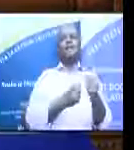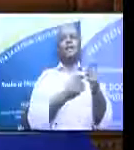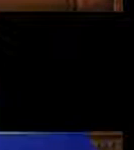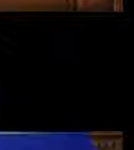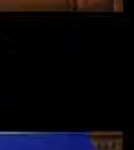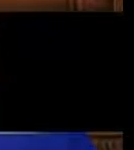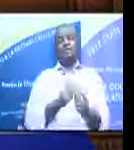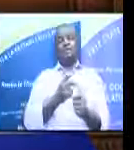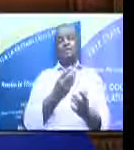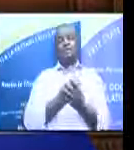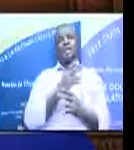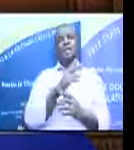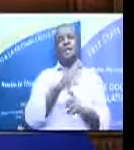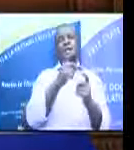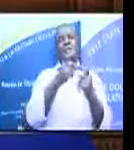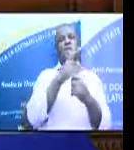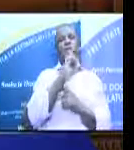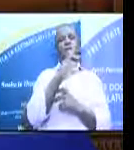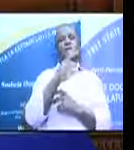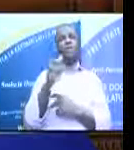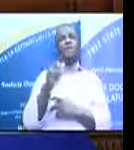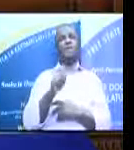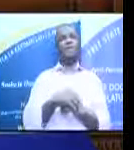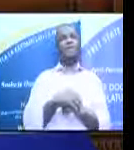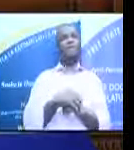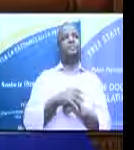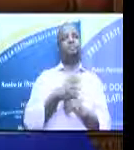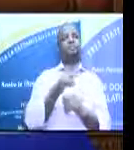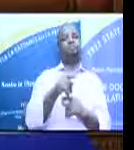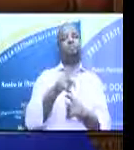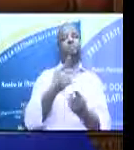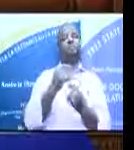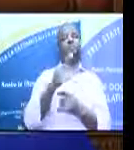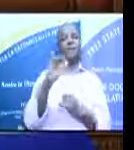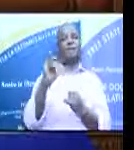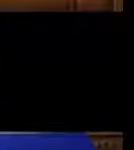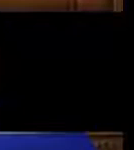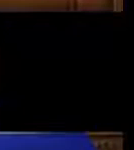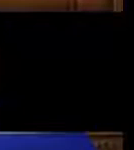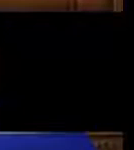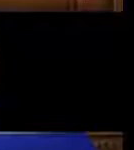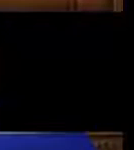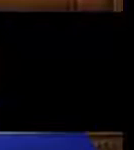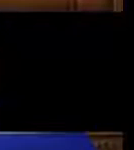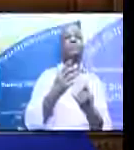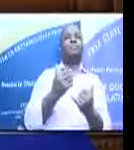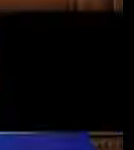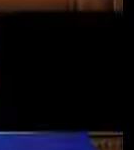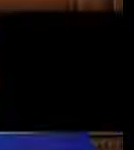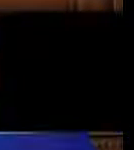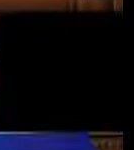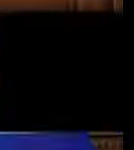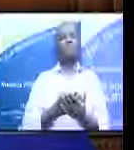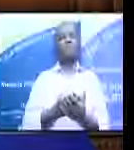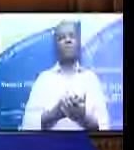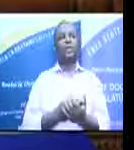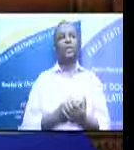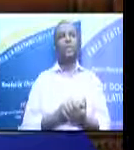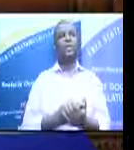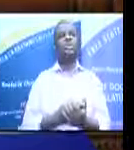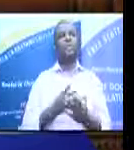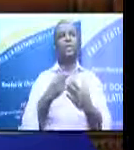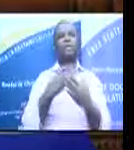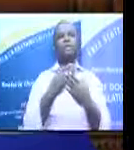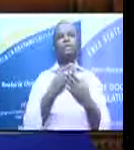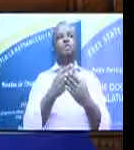in Sasol, and we cannot even go. In fact, they had been invited to this too, so that we